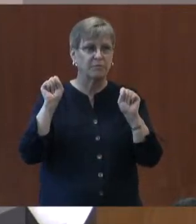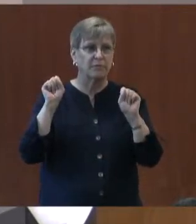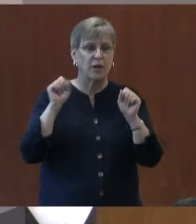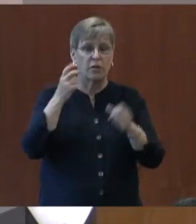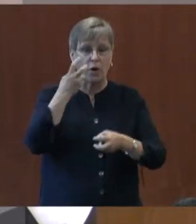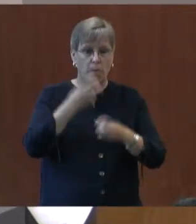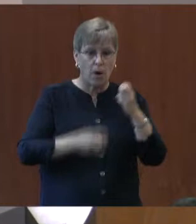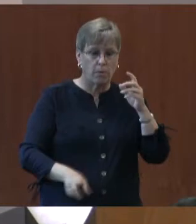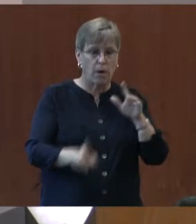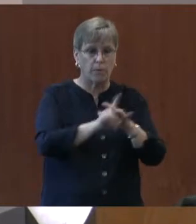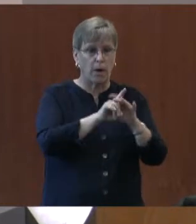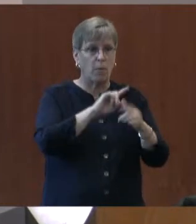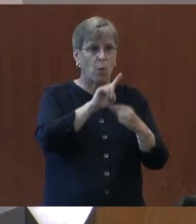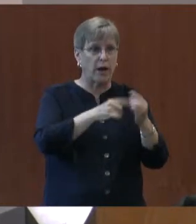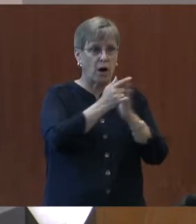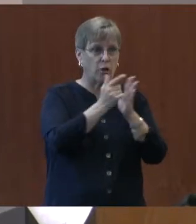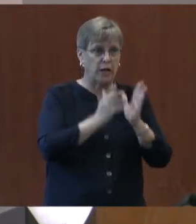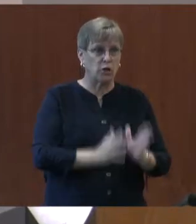when our attorney,